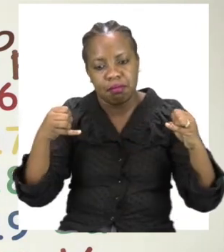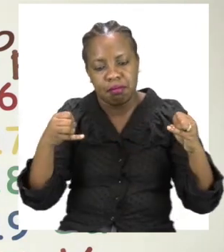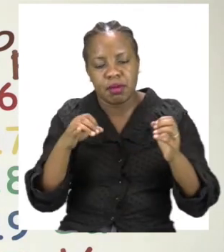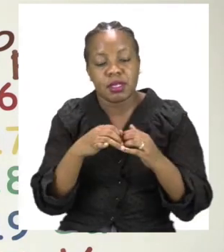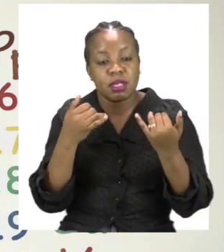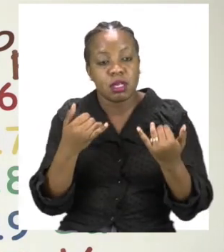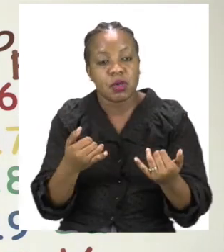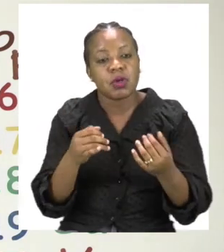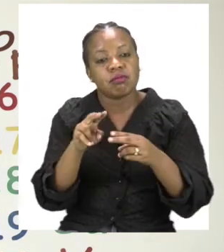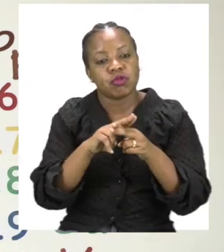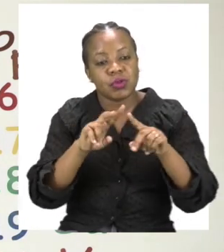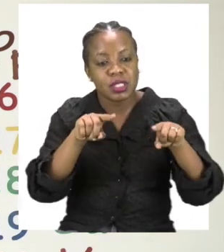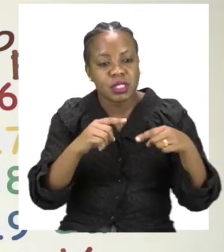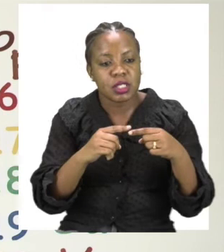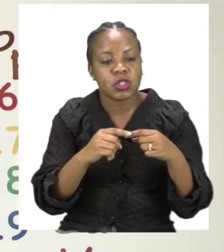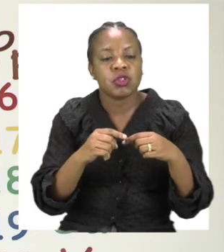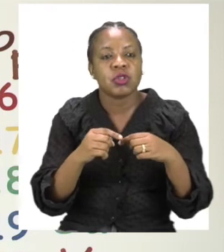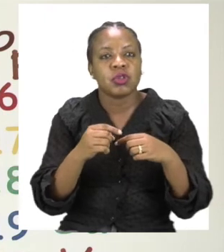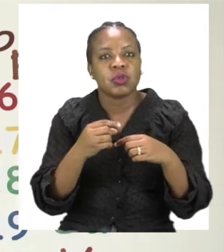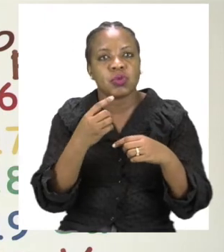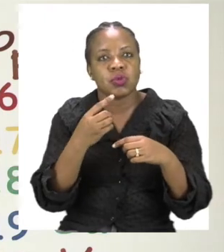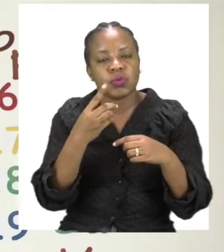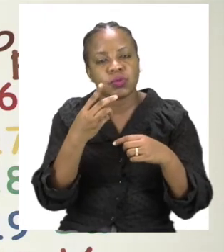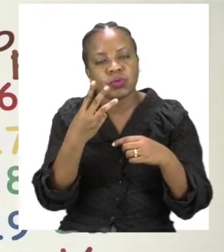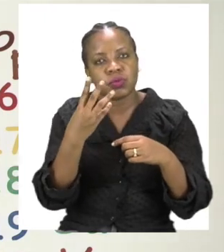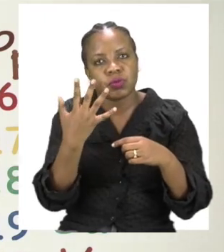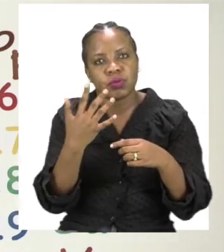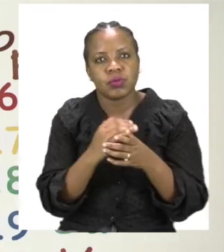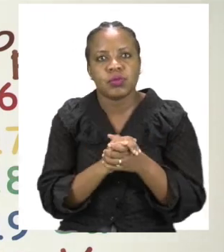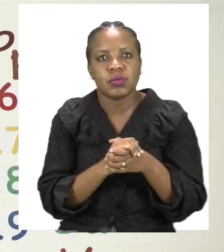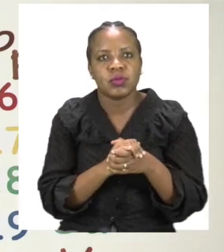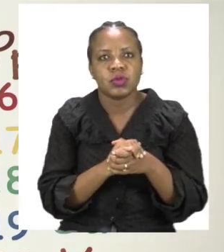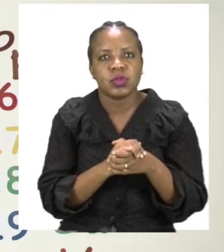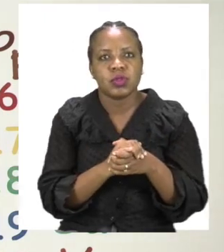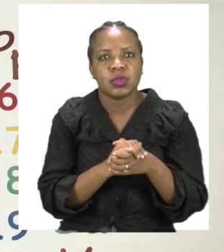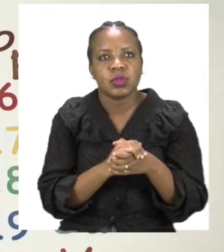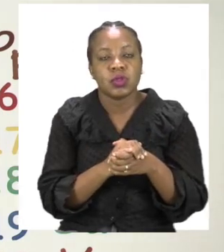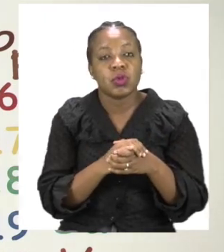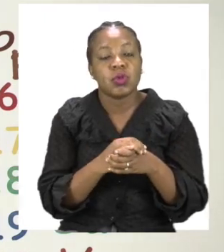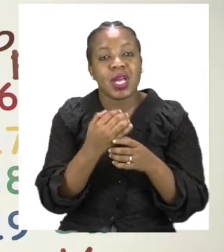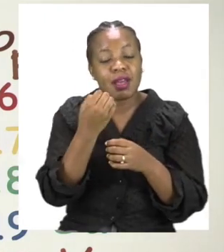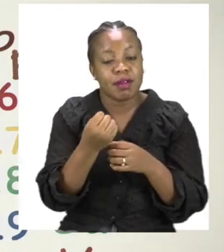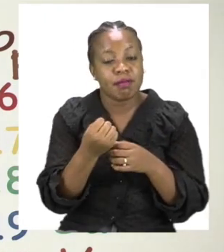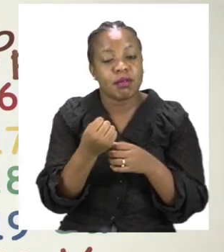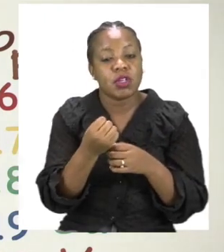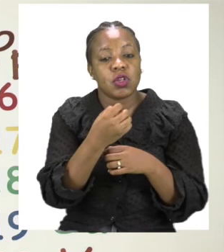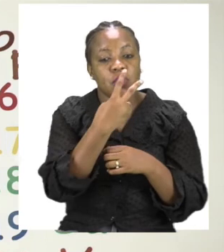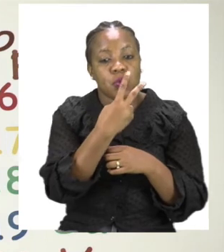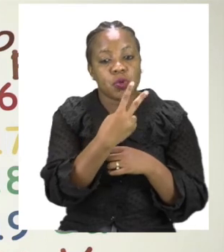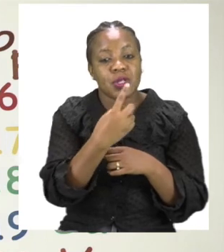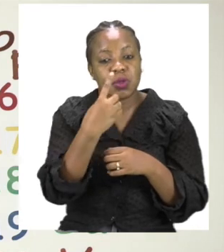So let us try. Already we know that we have the number 21. So we need